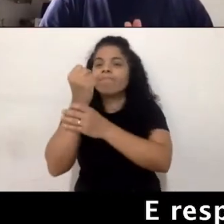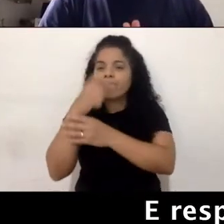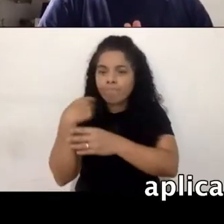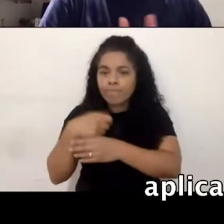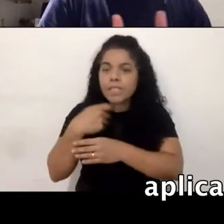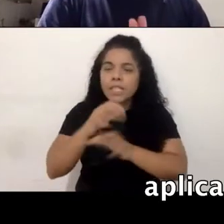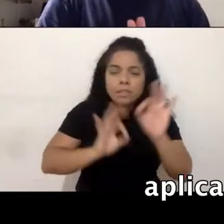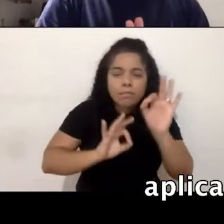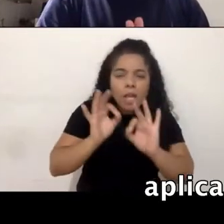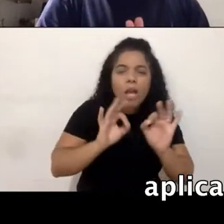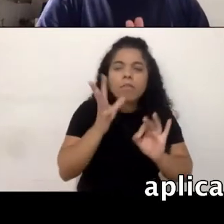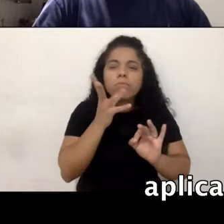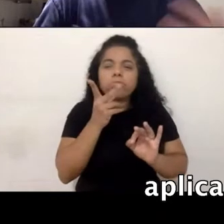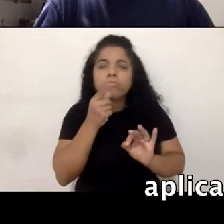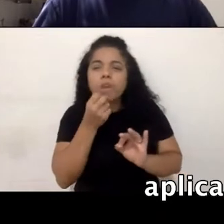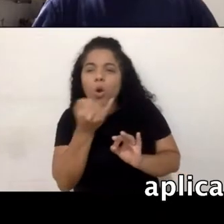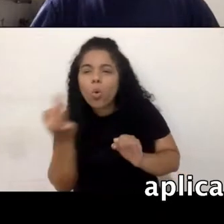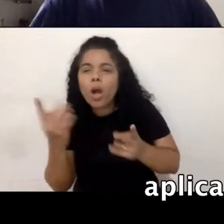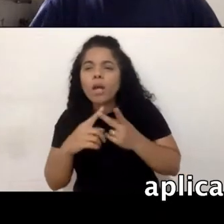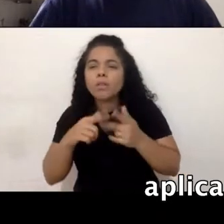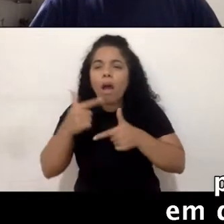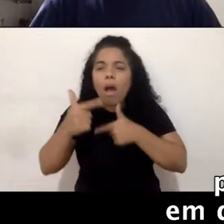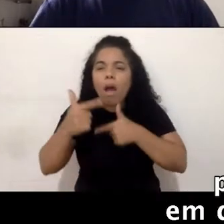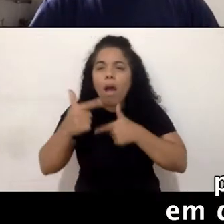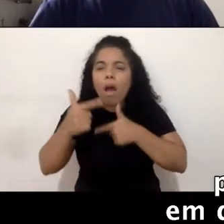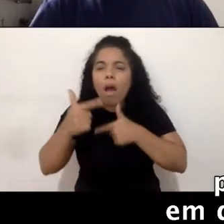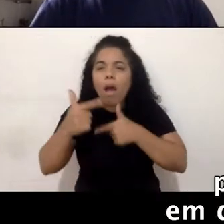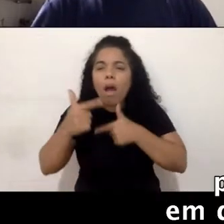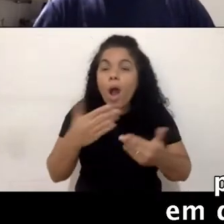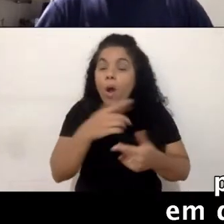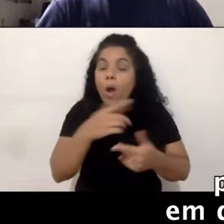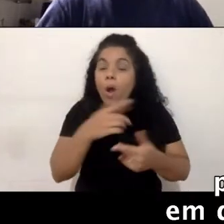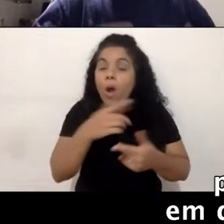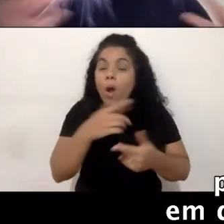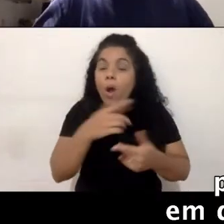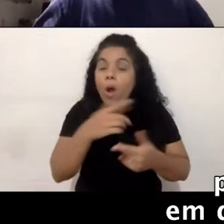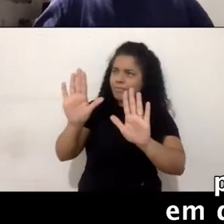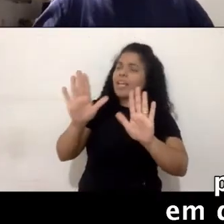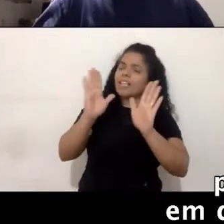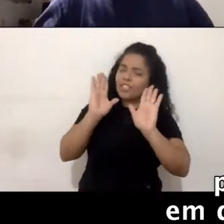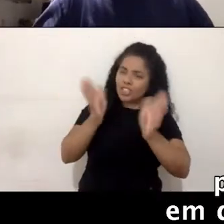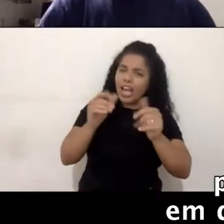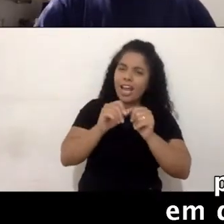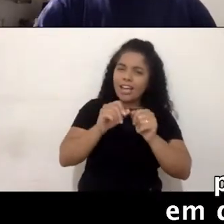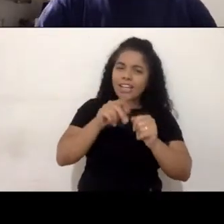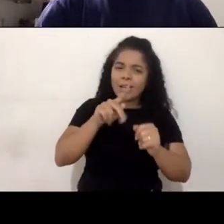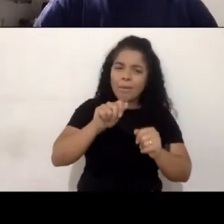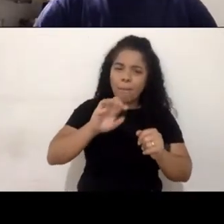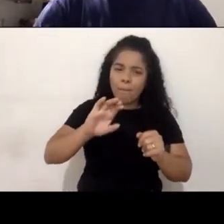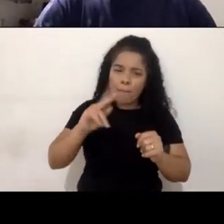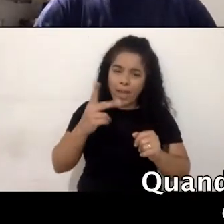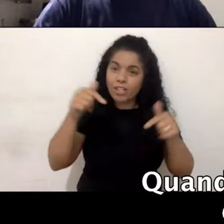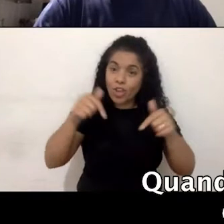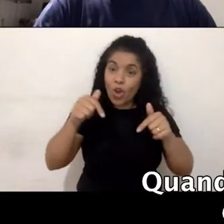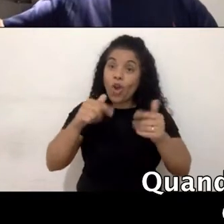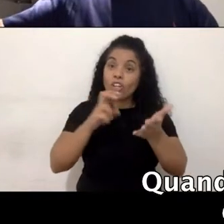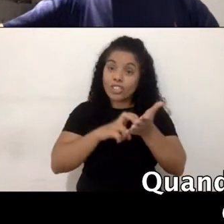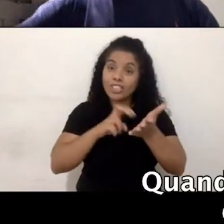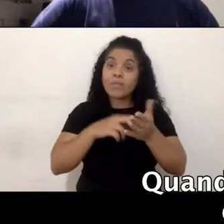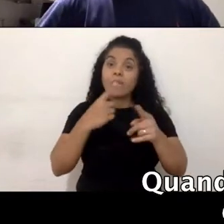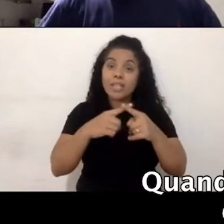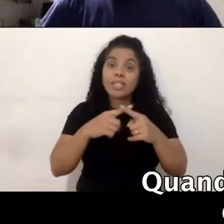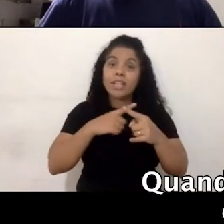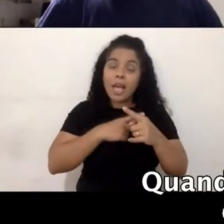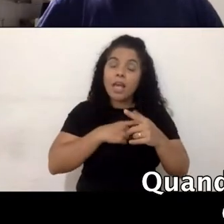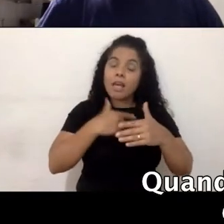sir, we applied that patch this morning because we have a process where we're continuously, when new